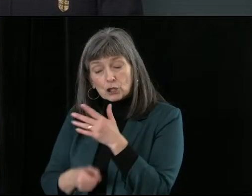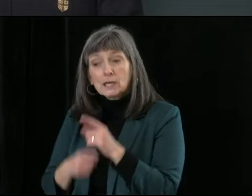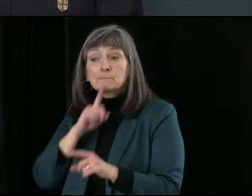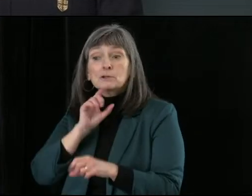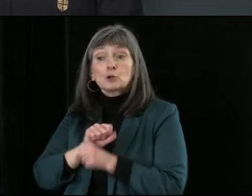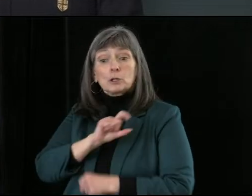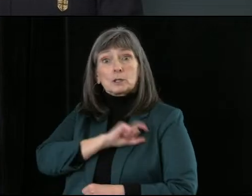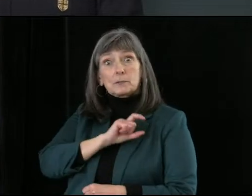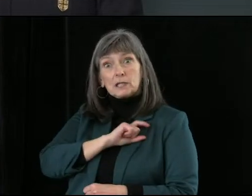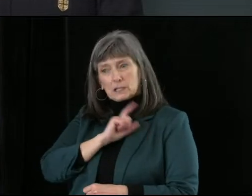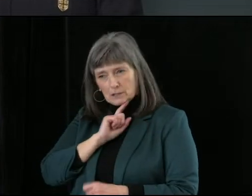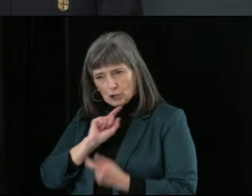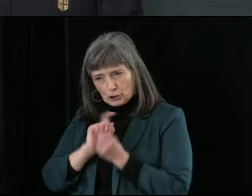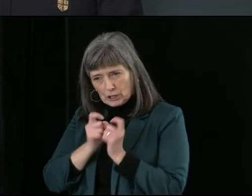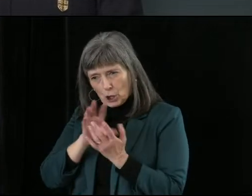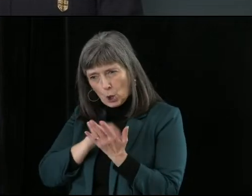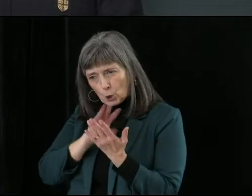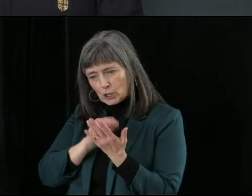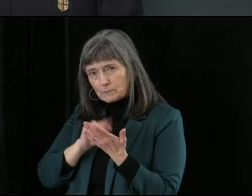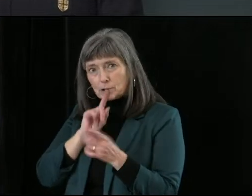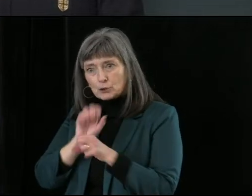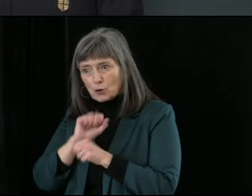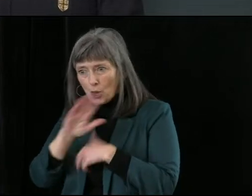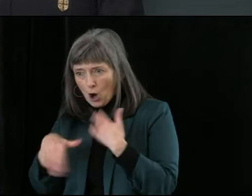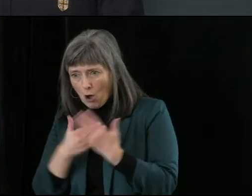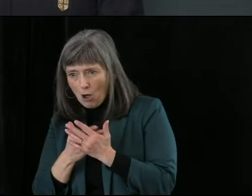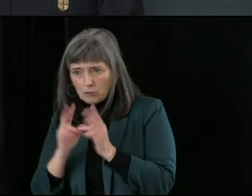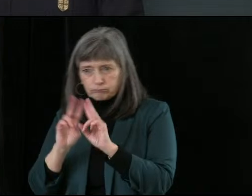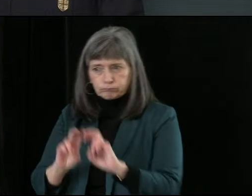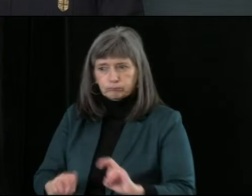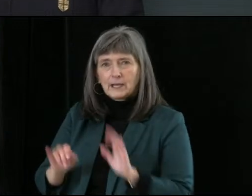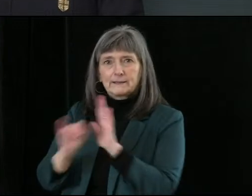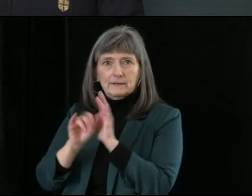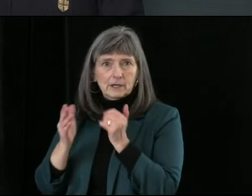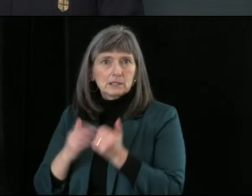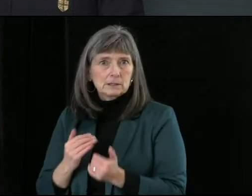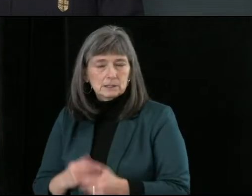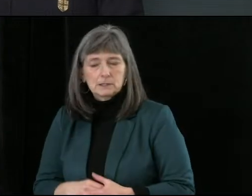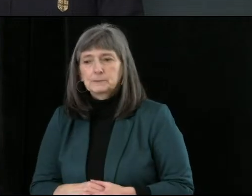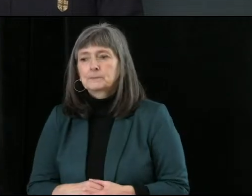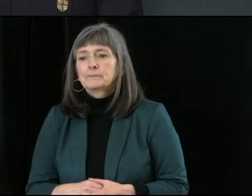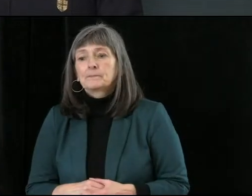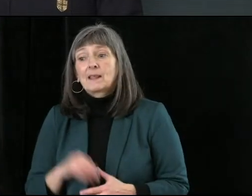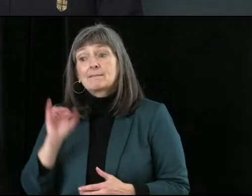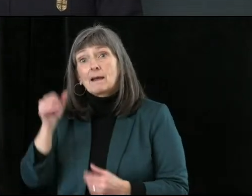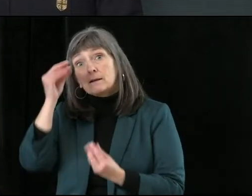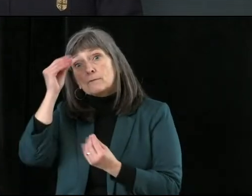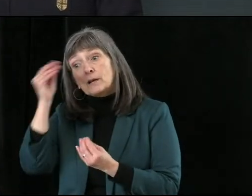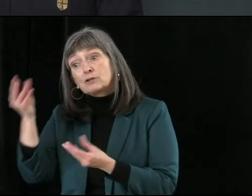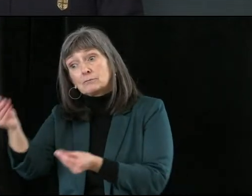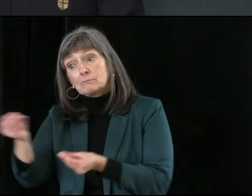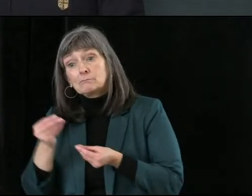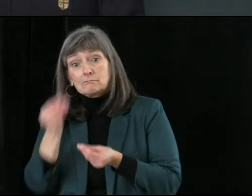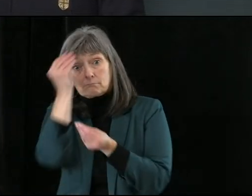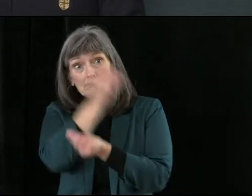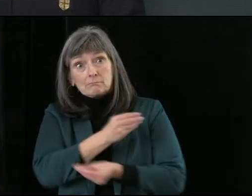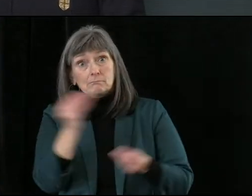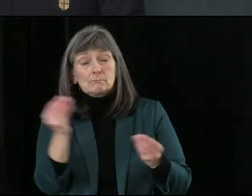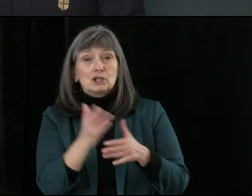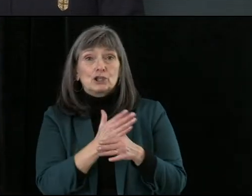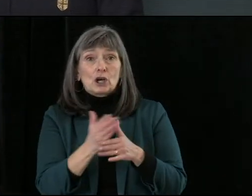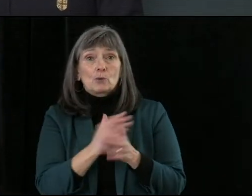are evolving to address all aspects of this crime type. This information is shared with our police officers